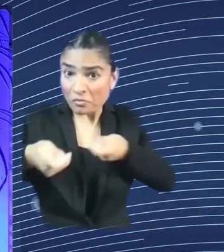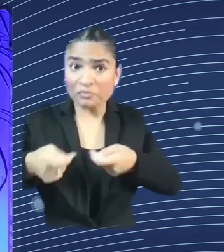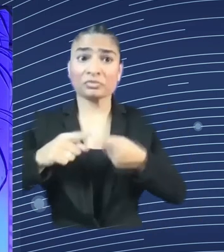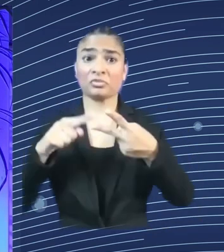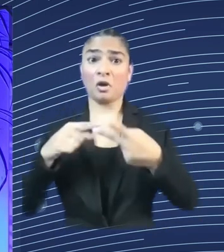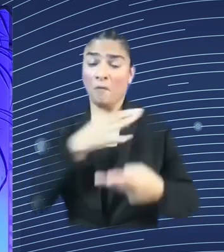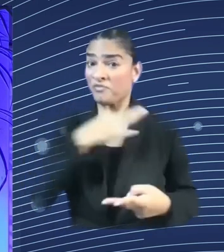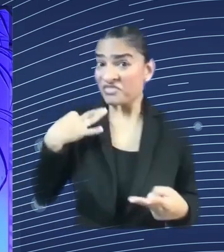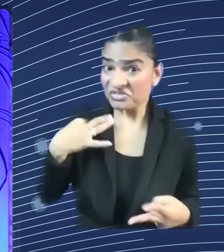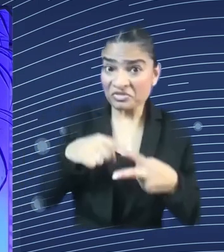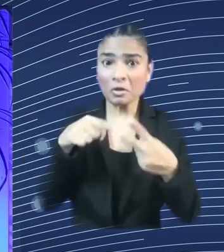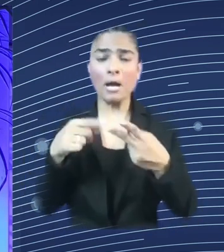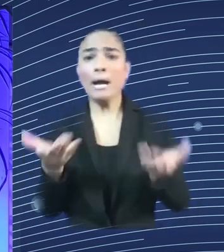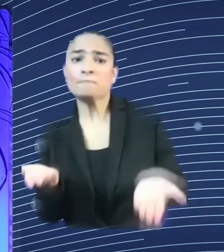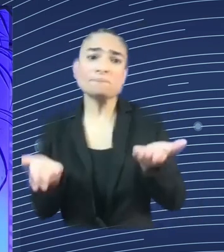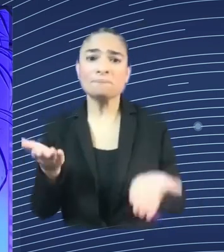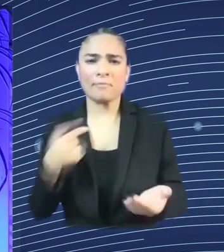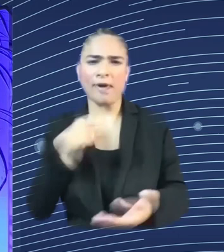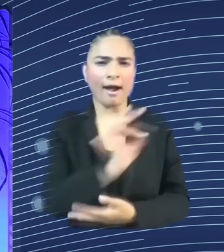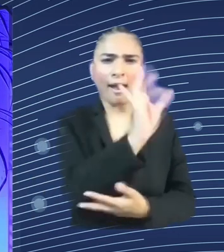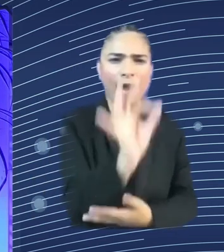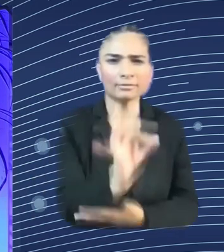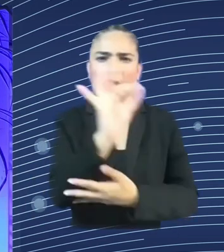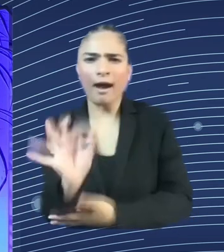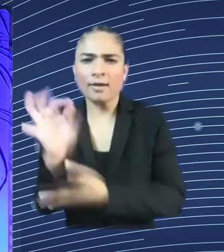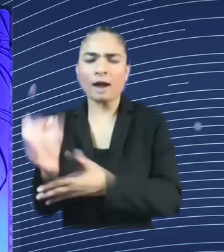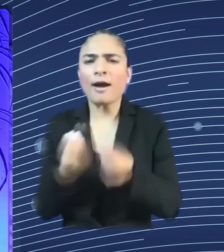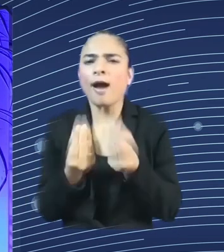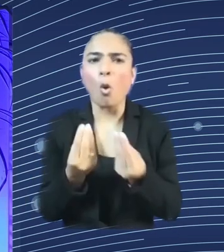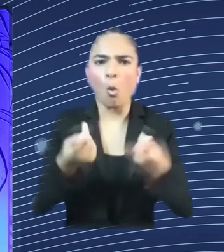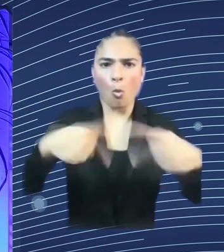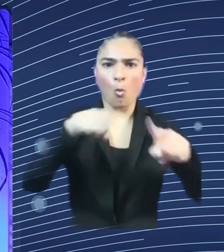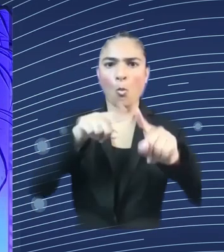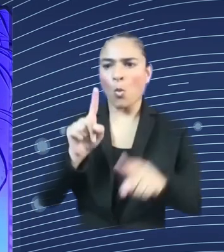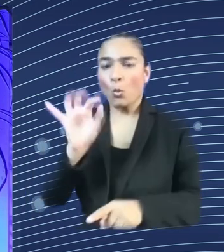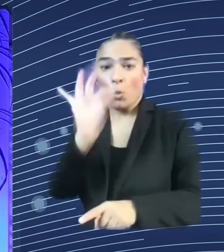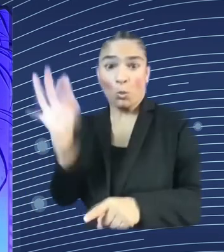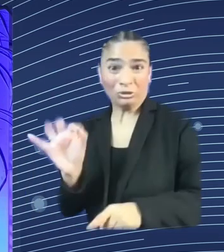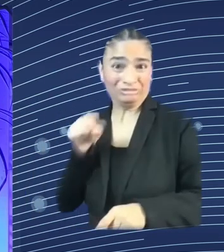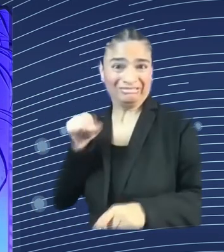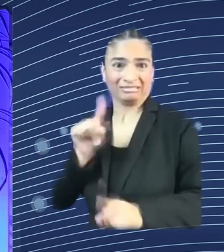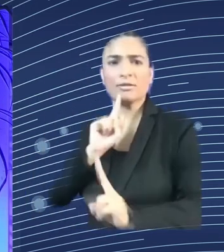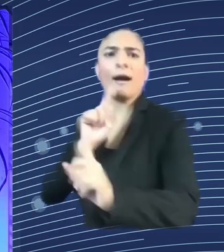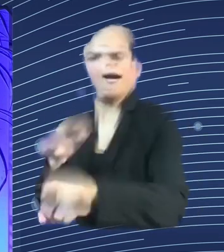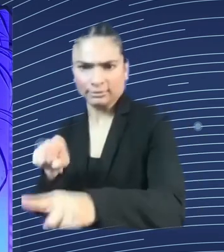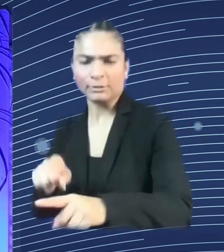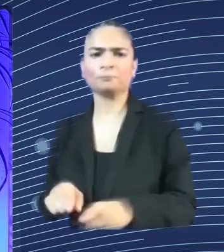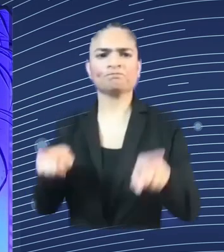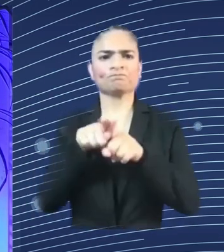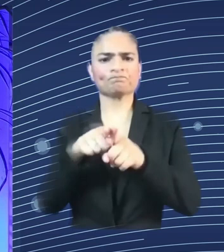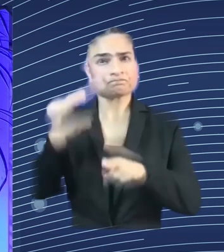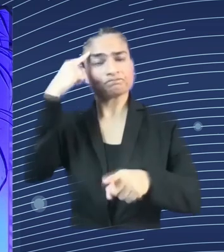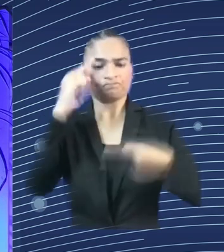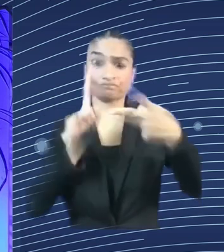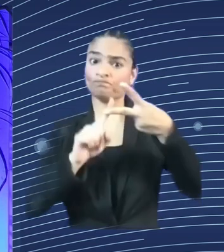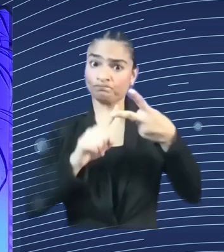important nonetheless, and that is civil society and the social economy sector. Just in case you're not entirely familiar with the